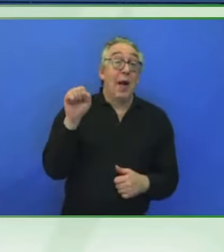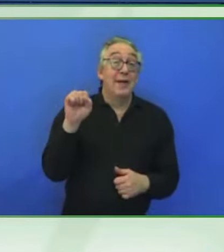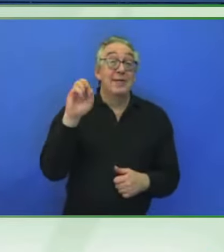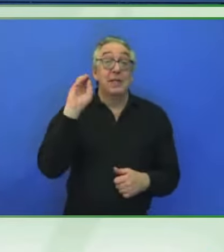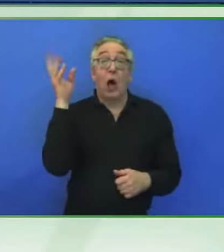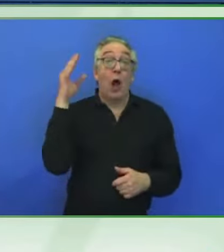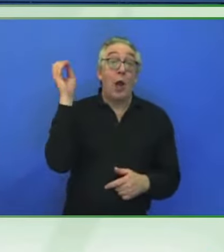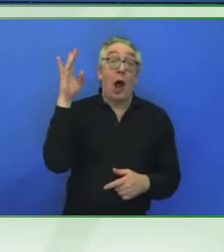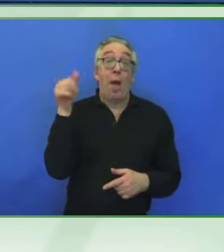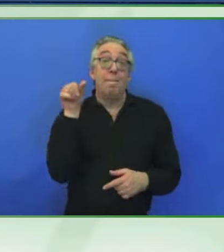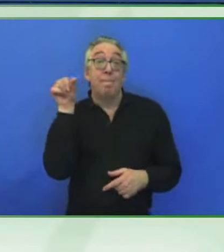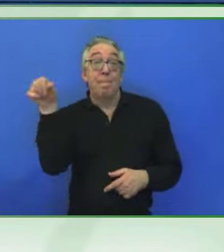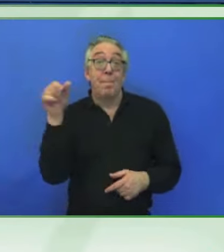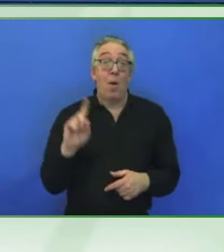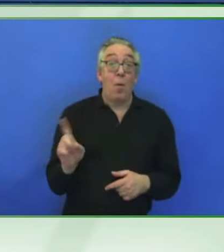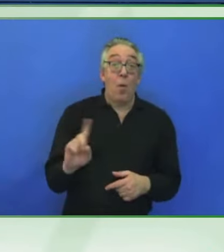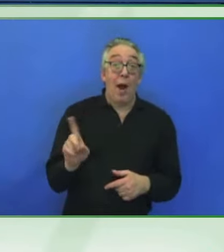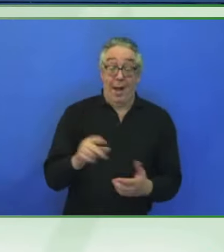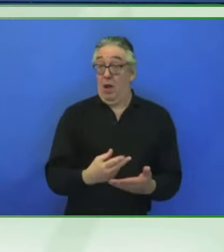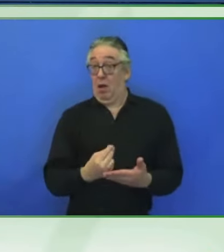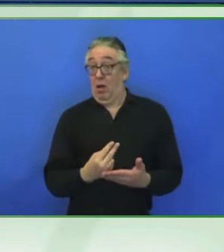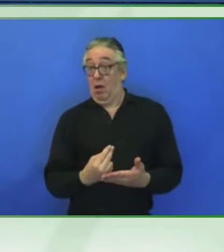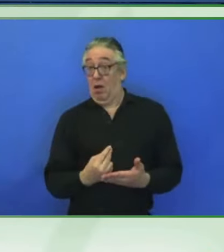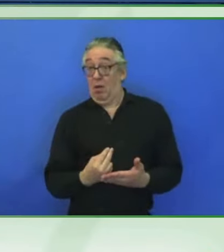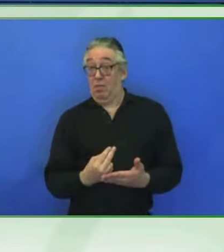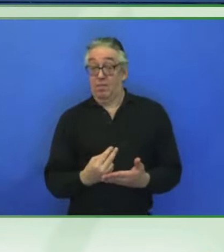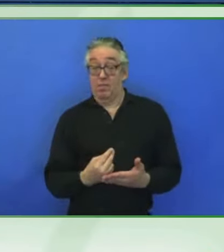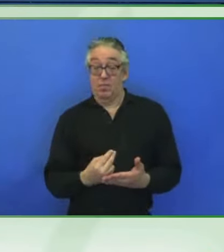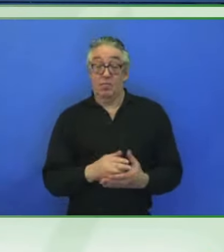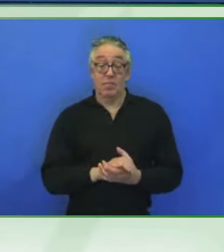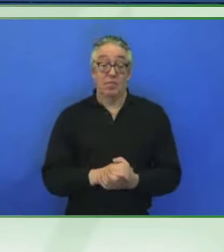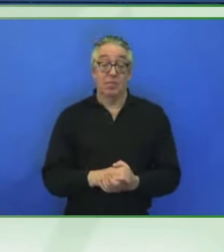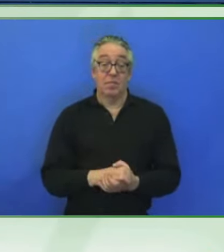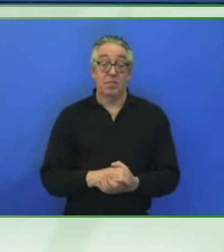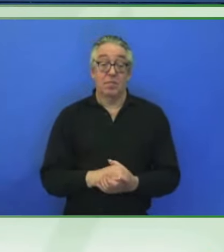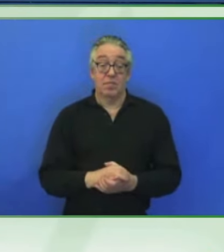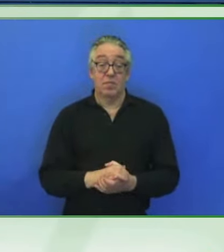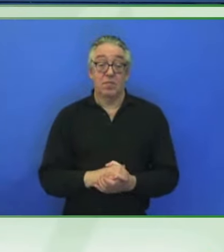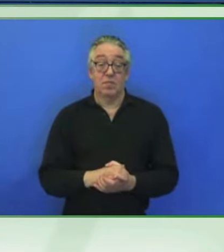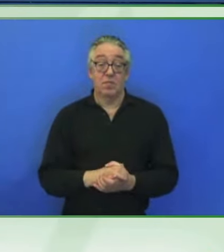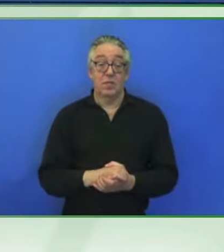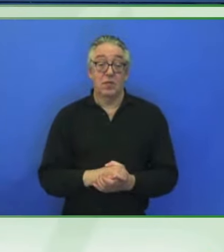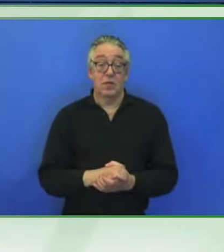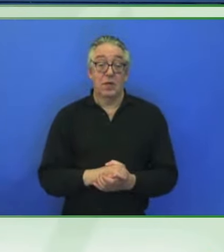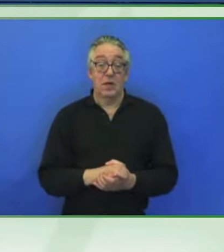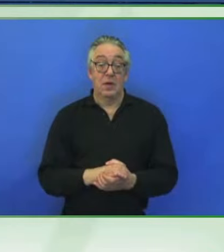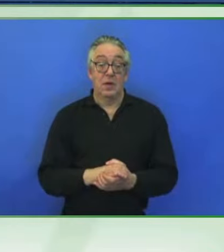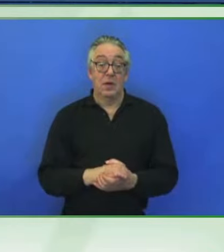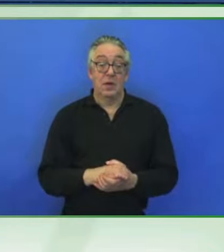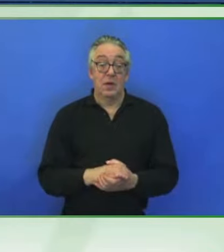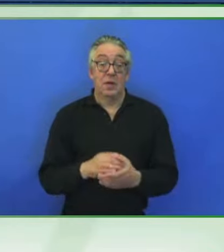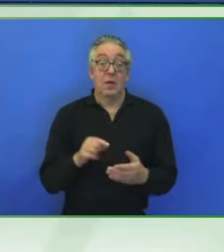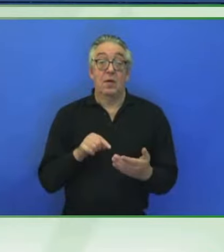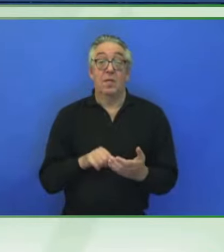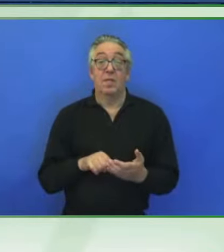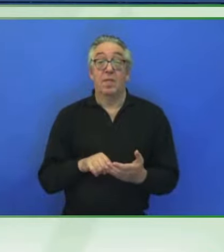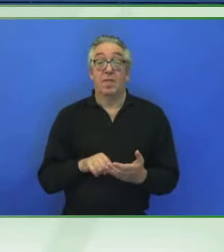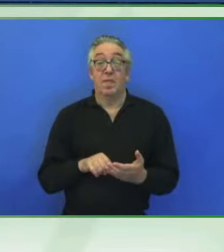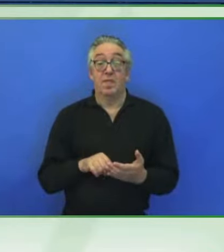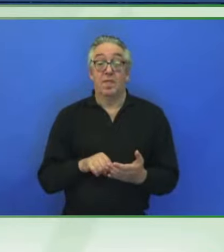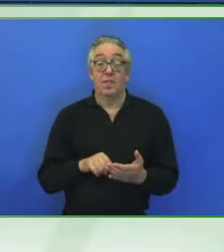possible for some technological characteristics of the detect codes. Can be read in movement at a much